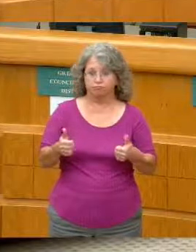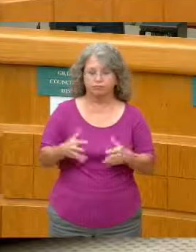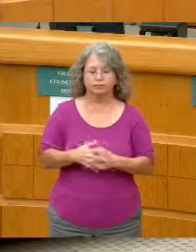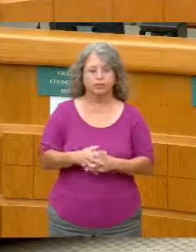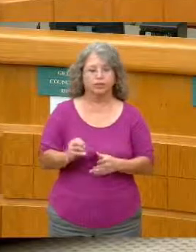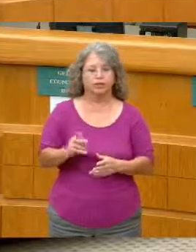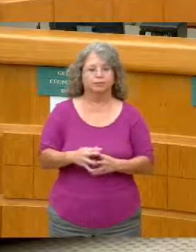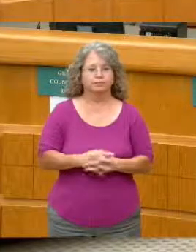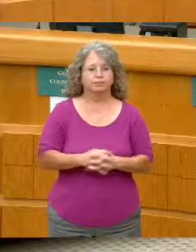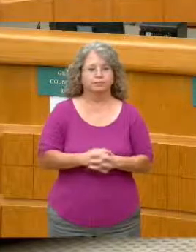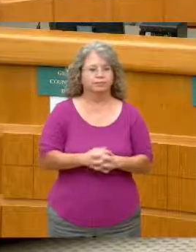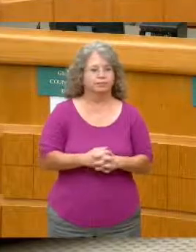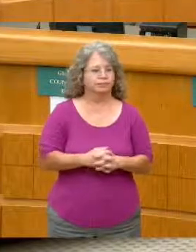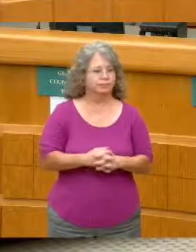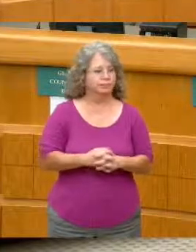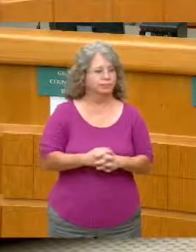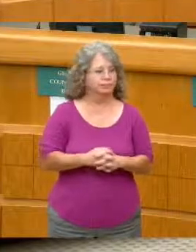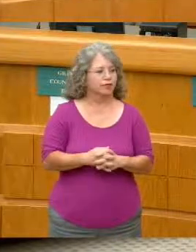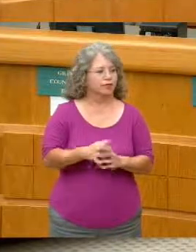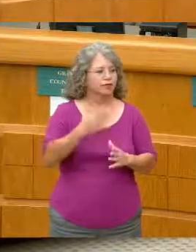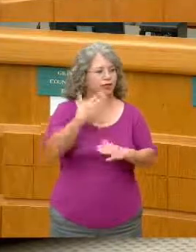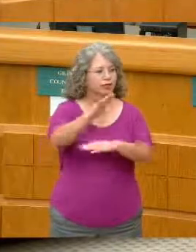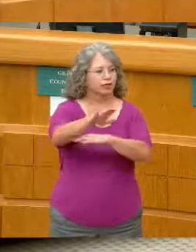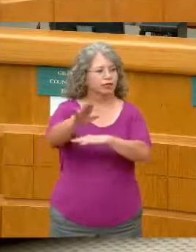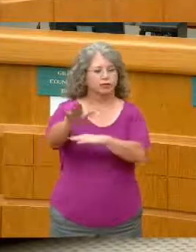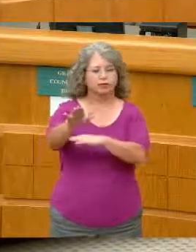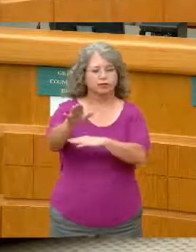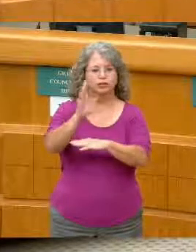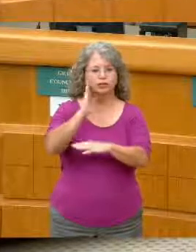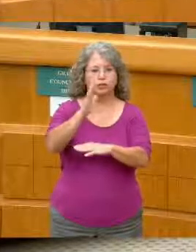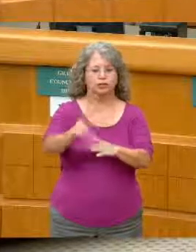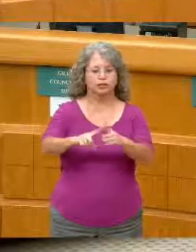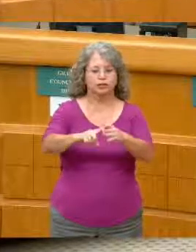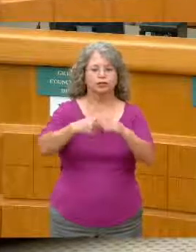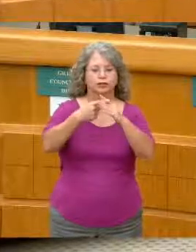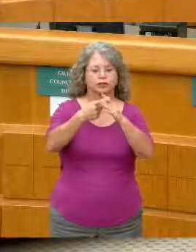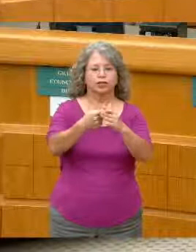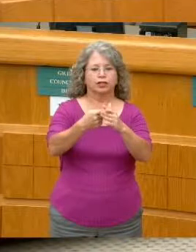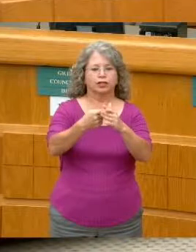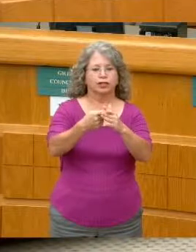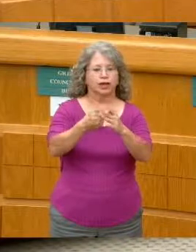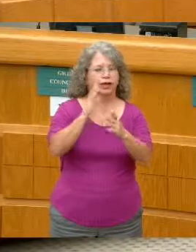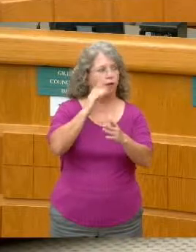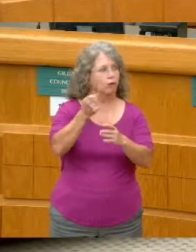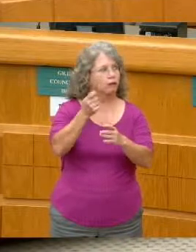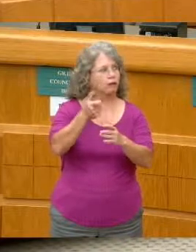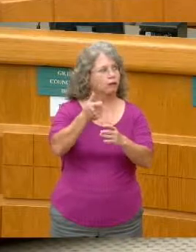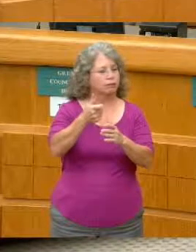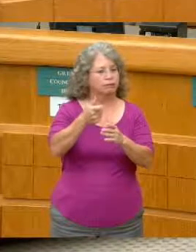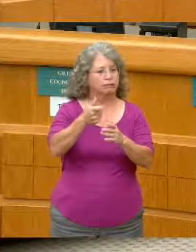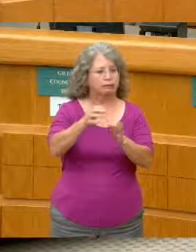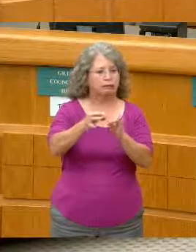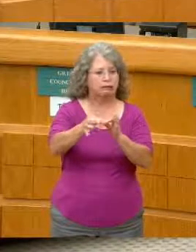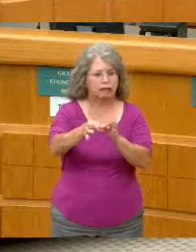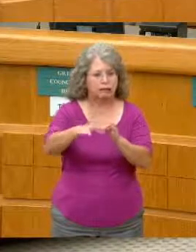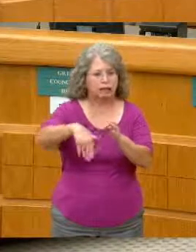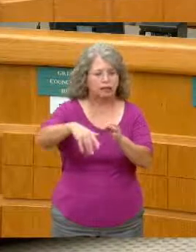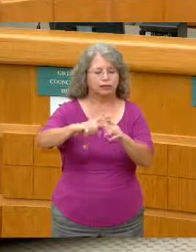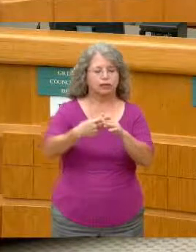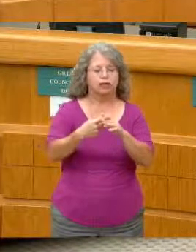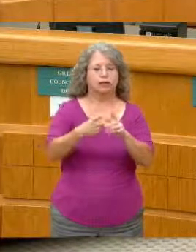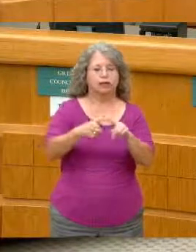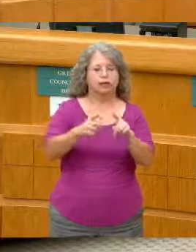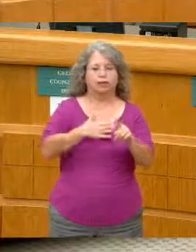You good? Okay. Okay. All right, well, good afternoon. We'll get started. Running a few moments late,